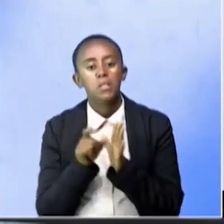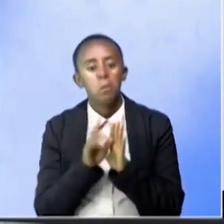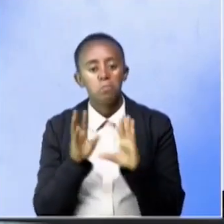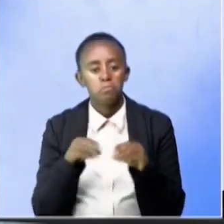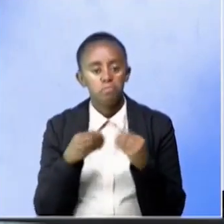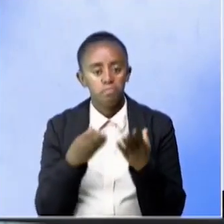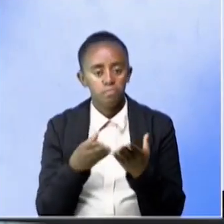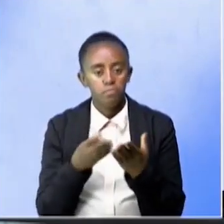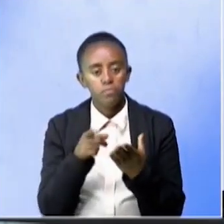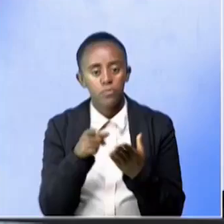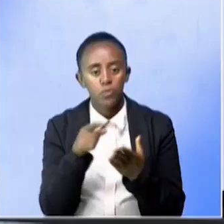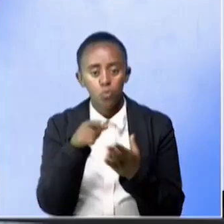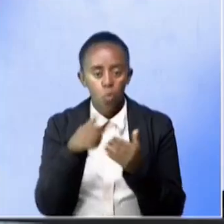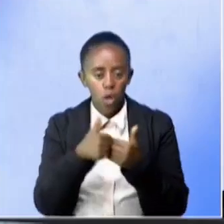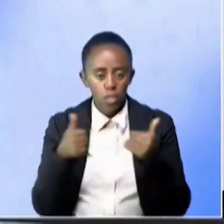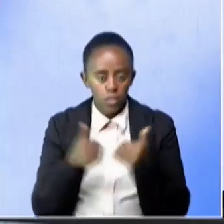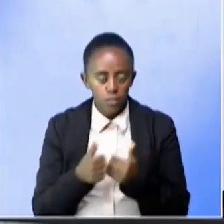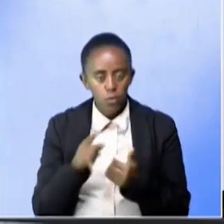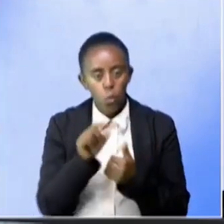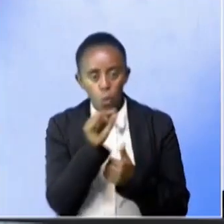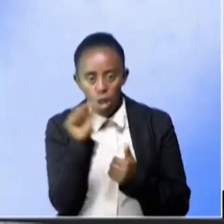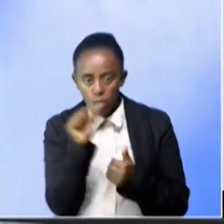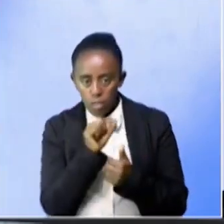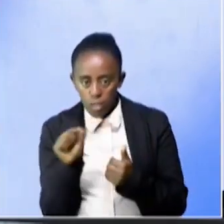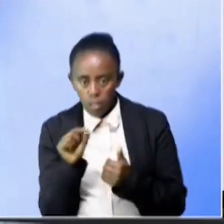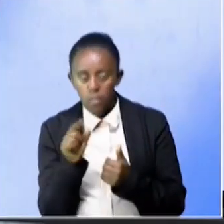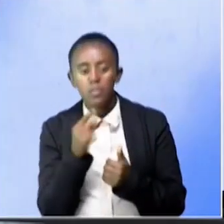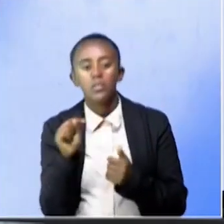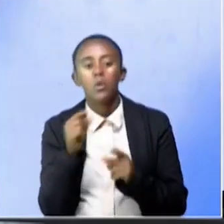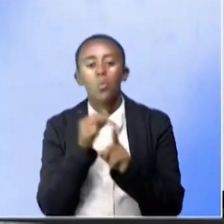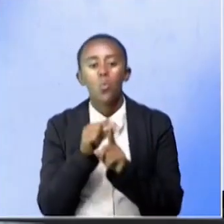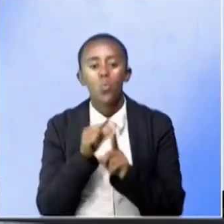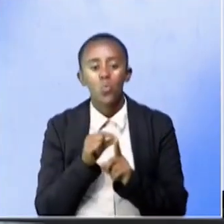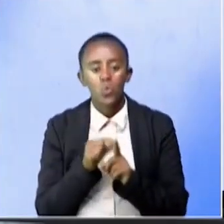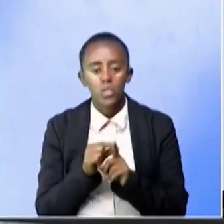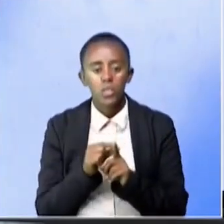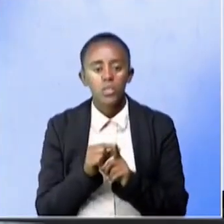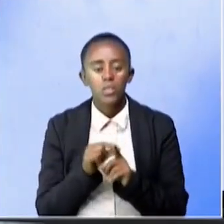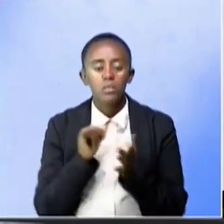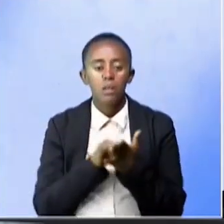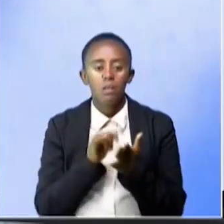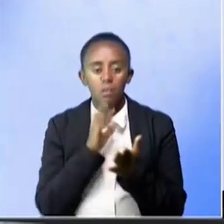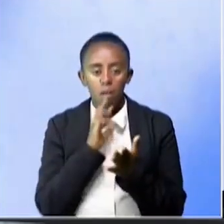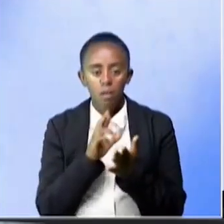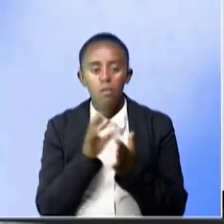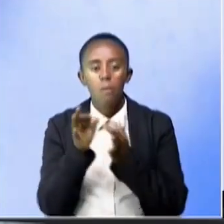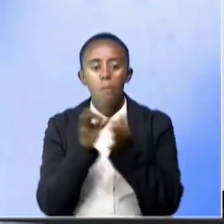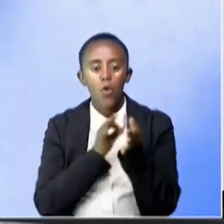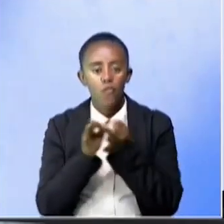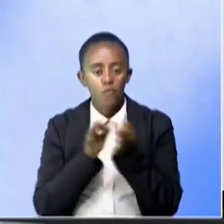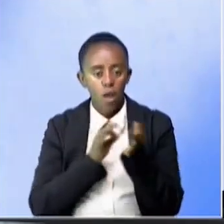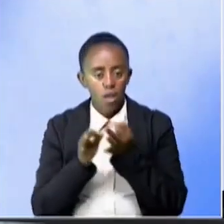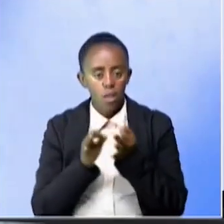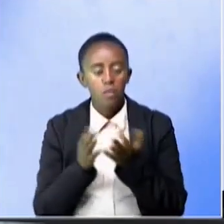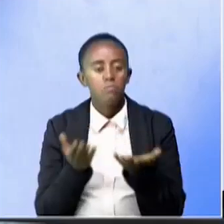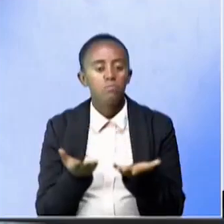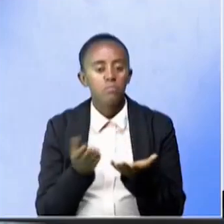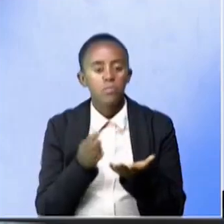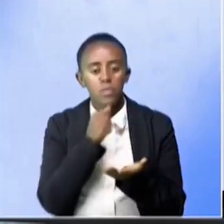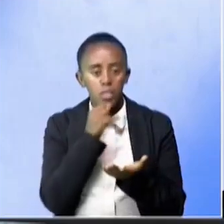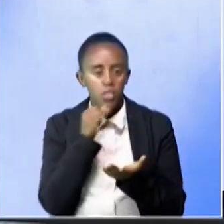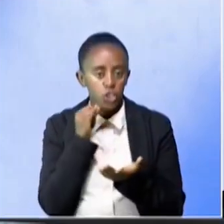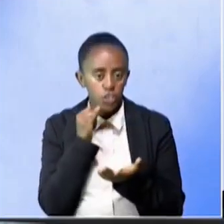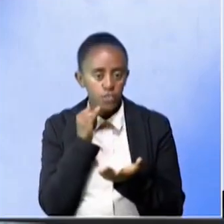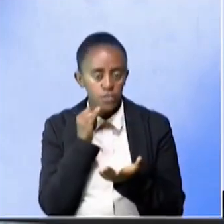and then you are going to identify or underline the words that are modifying what